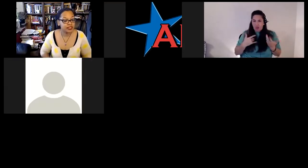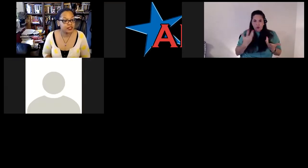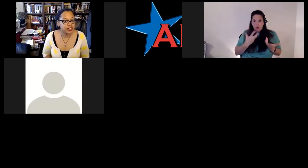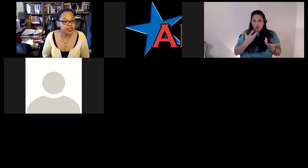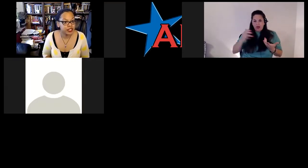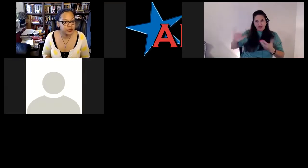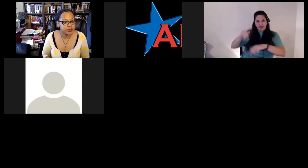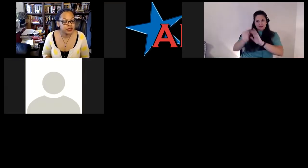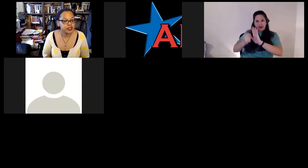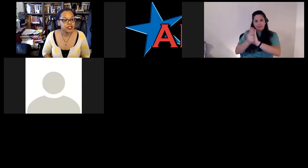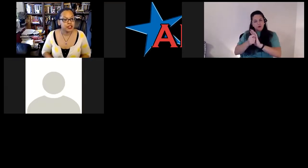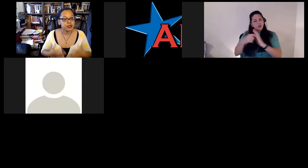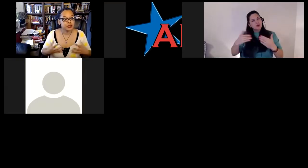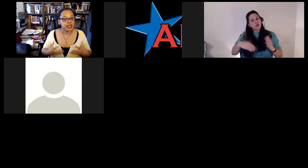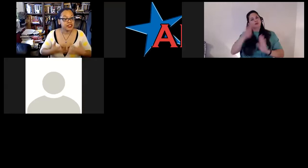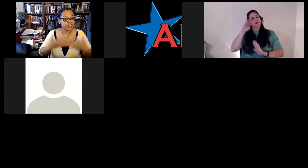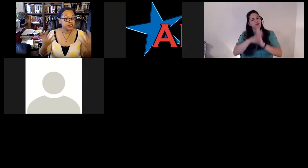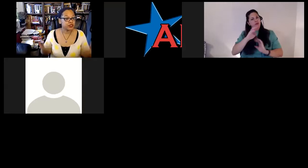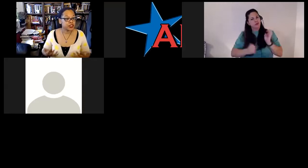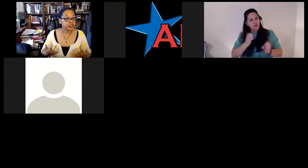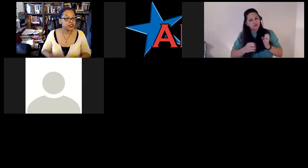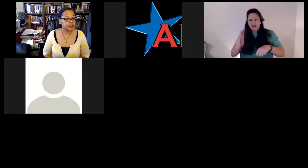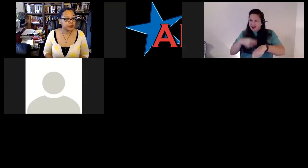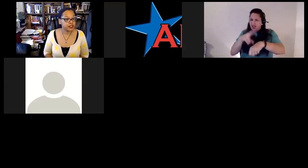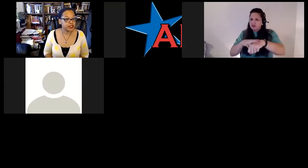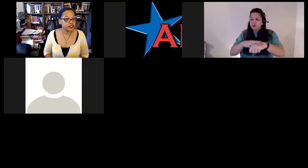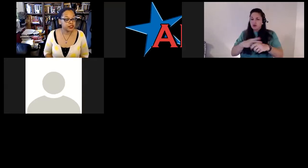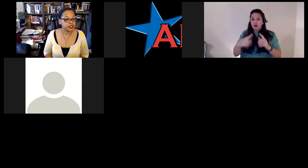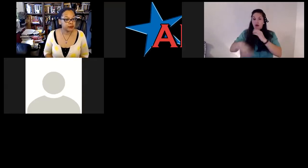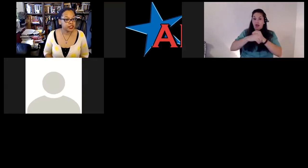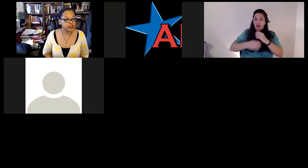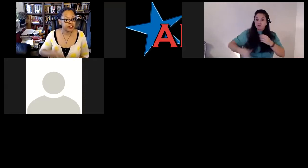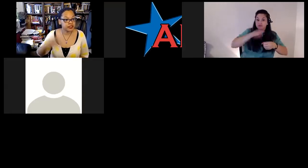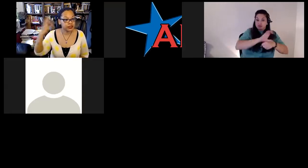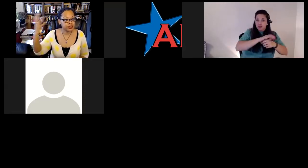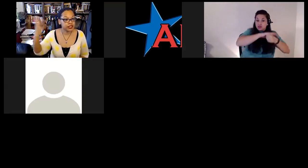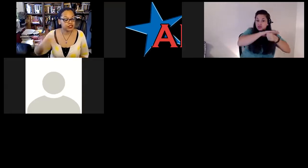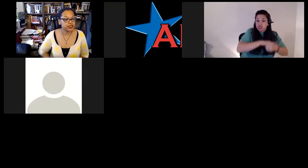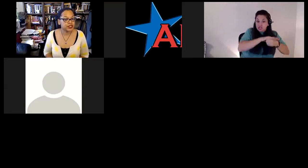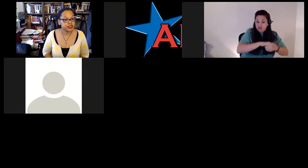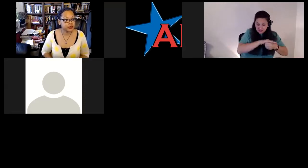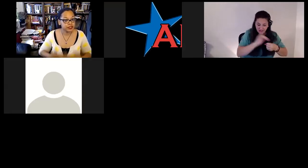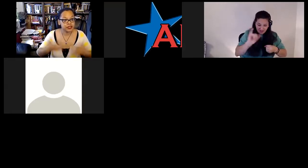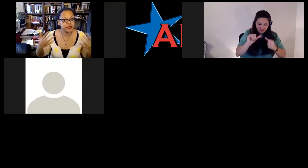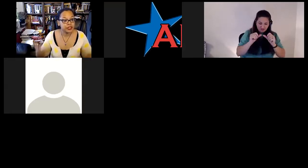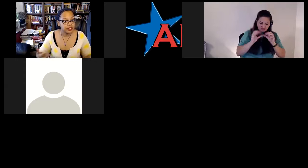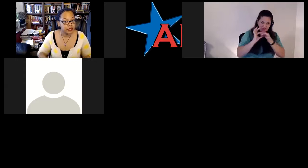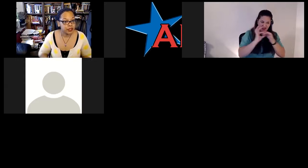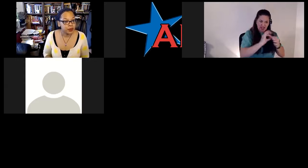process of regulating your emotions. When you have additional stressors, especially stressors based on social construct, it's going